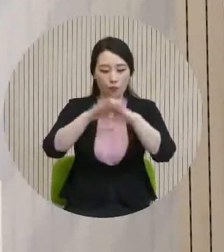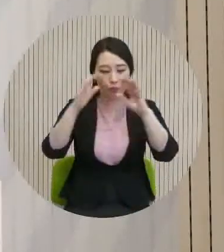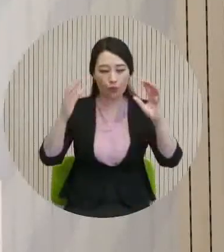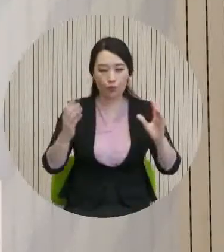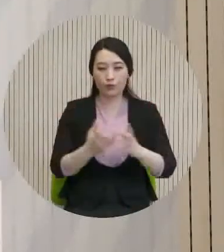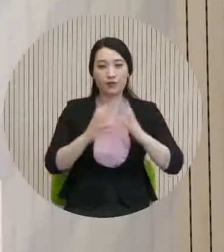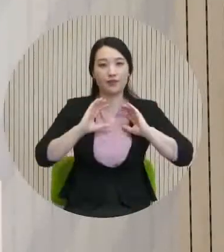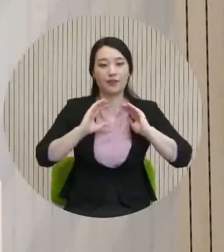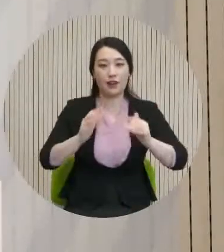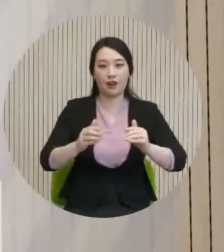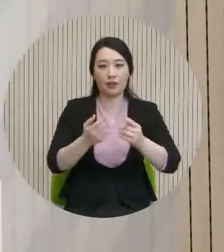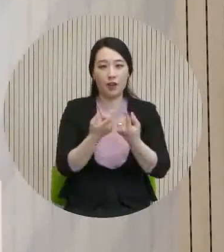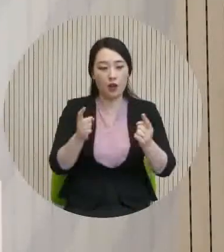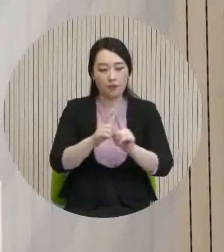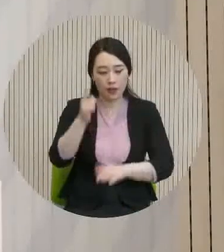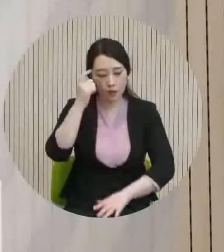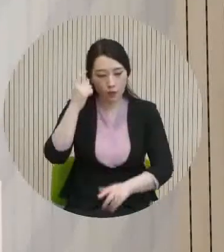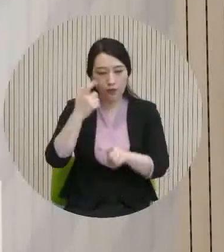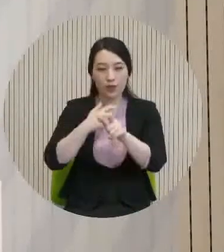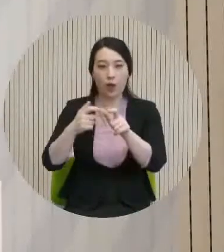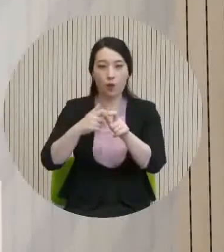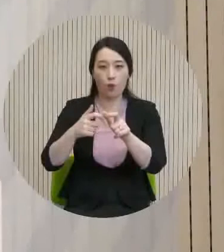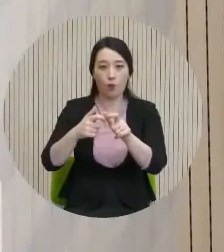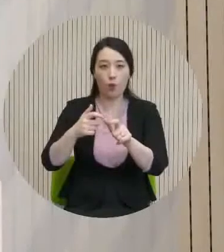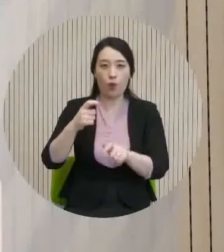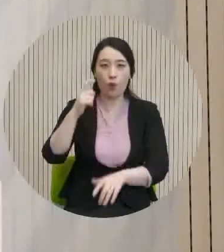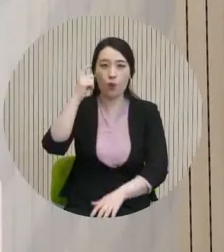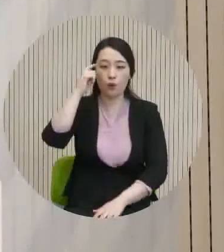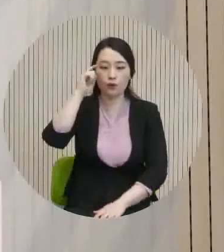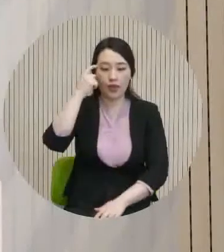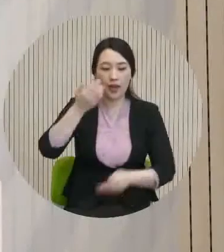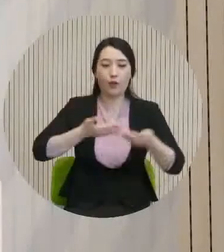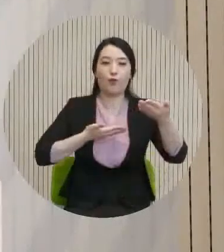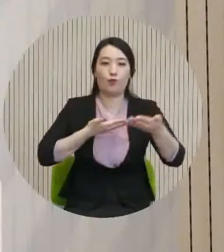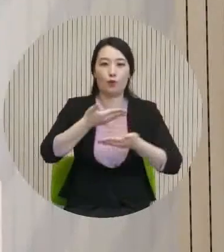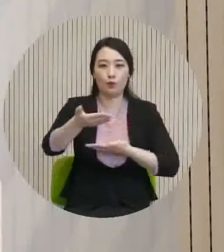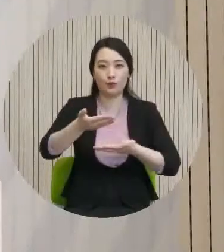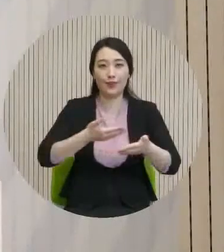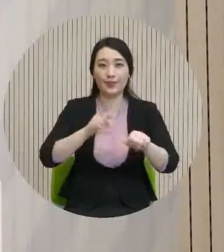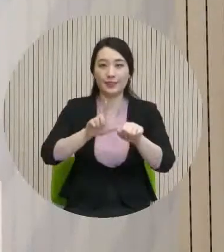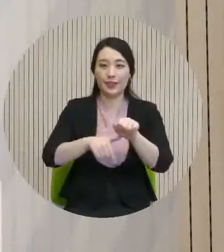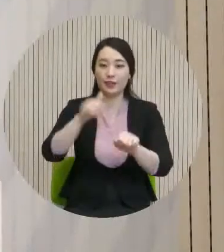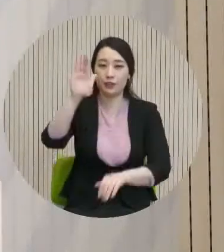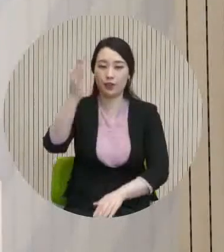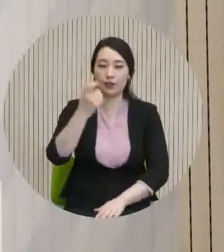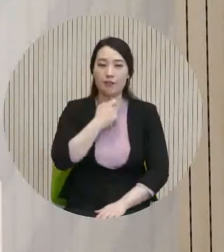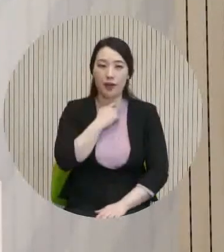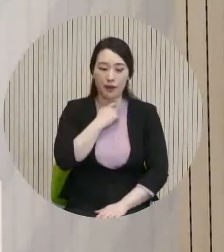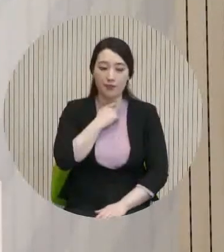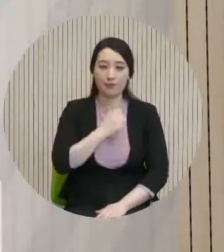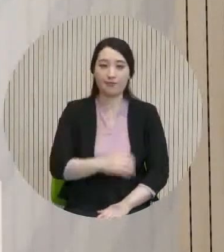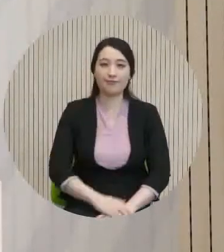their insights on the new library role demanded by our society.